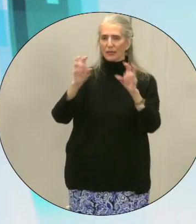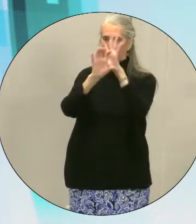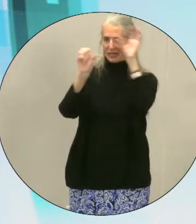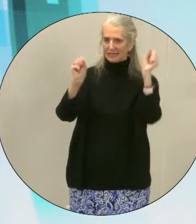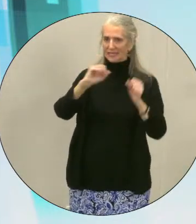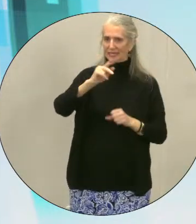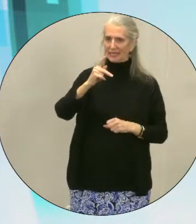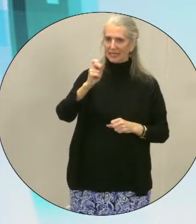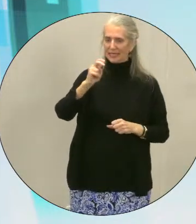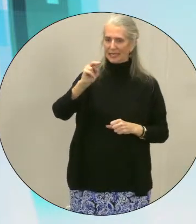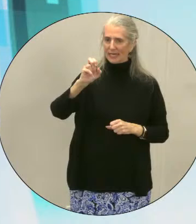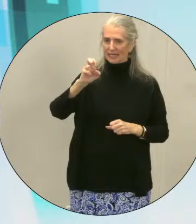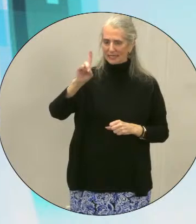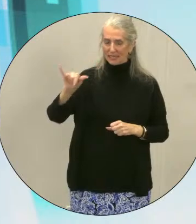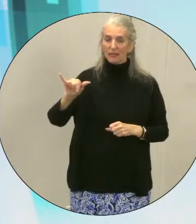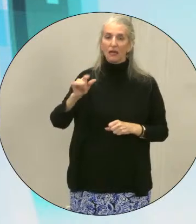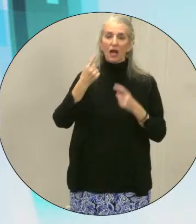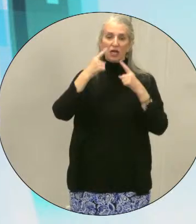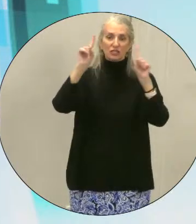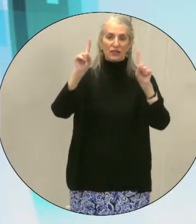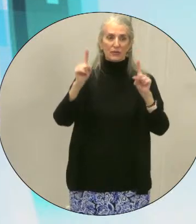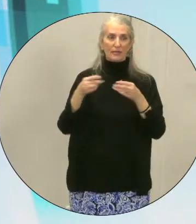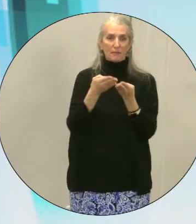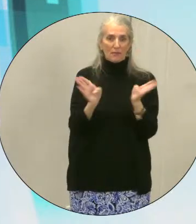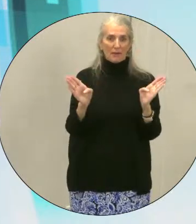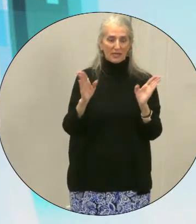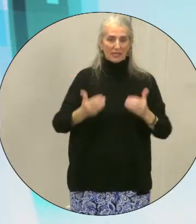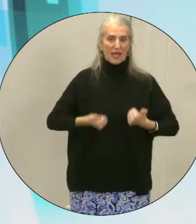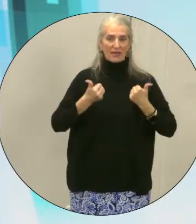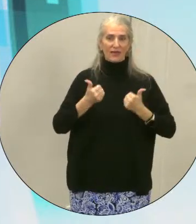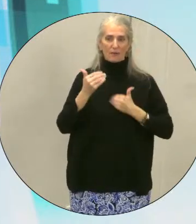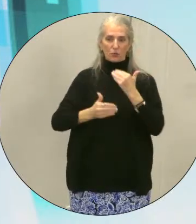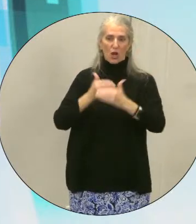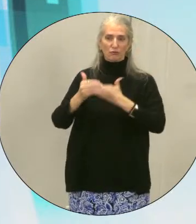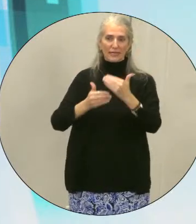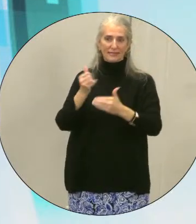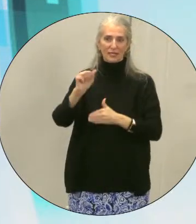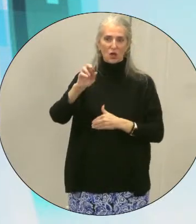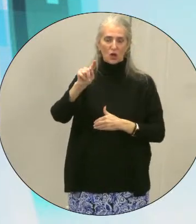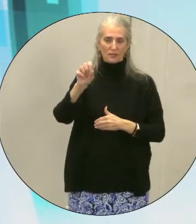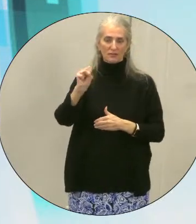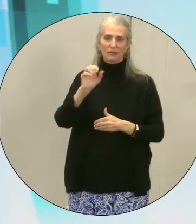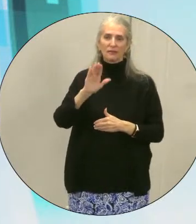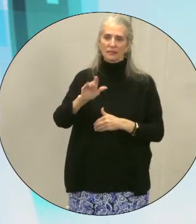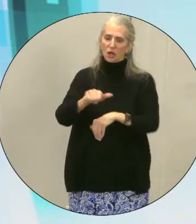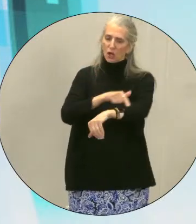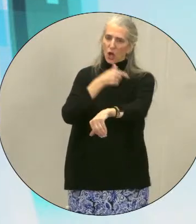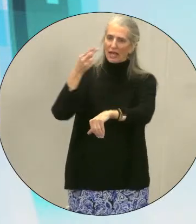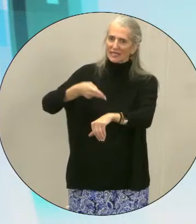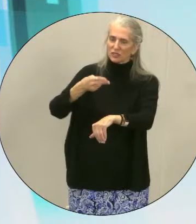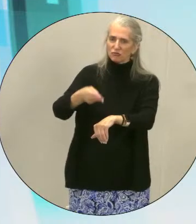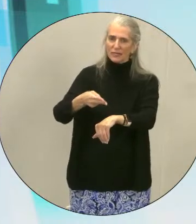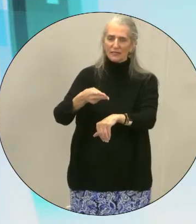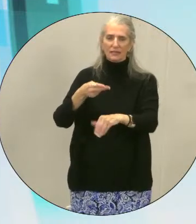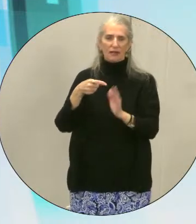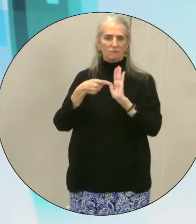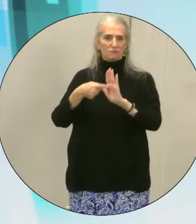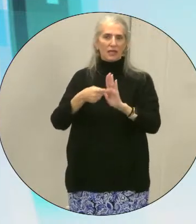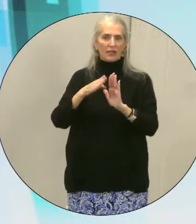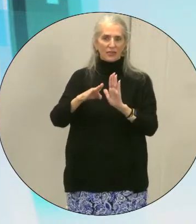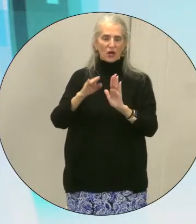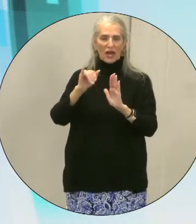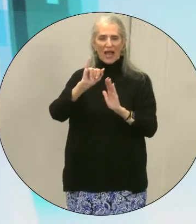between achievement in public life and progress in the arts. Their long histories have shown them the arts' power to shape identity,